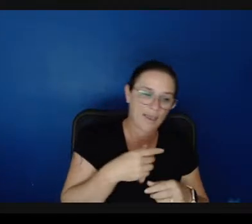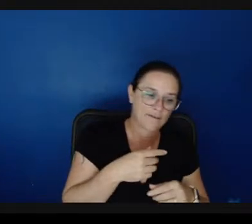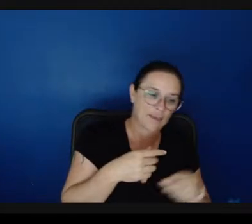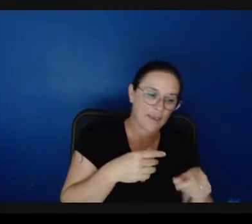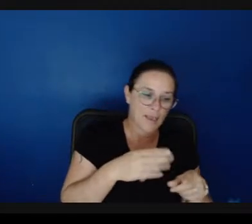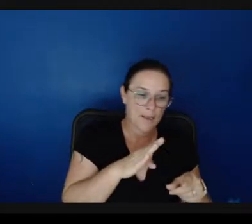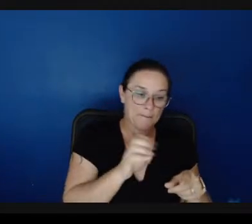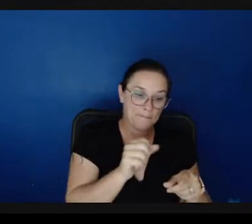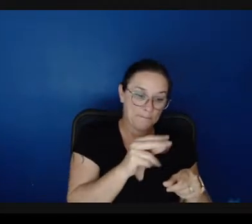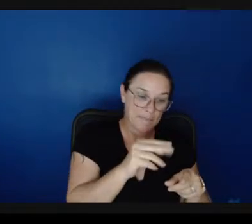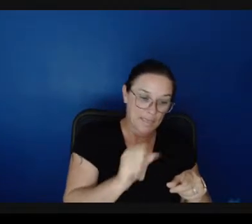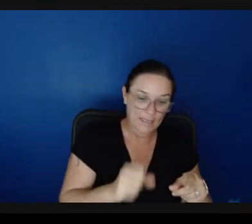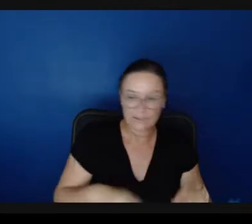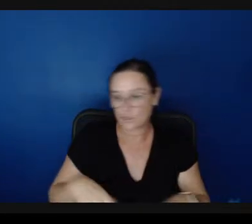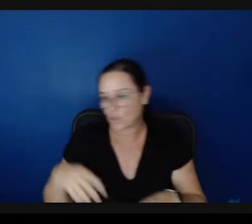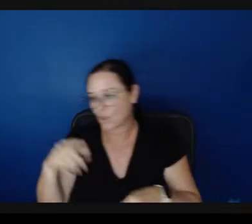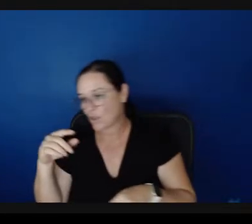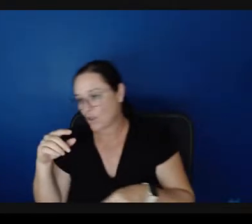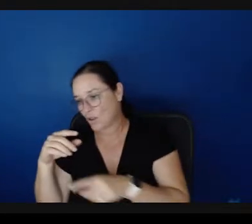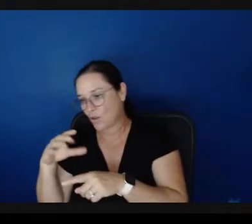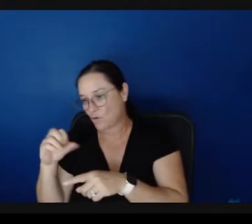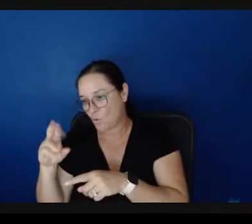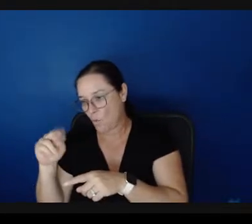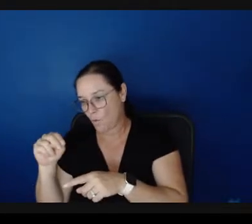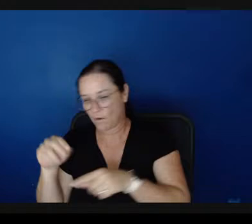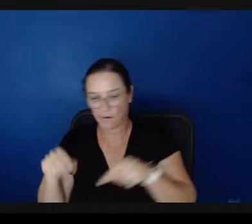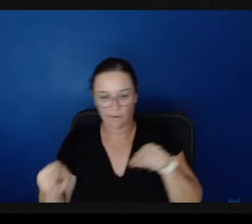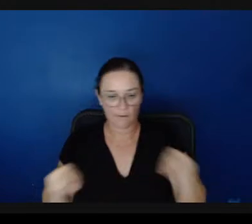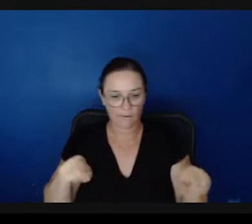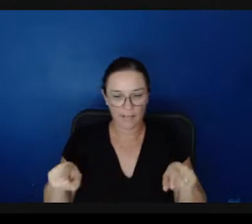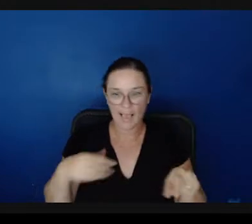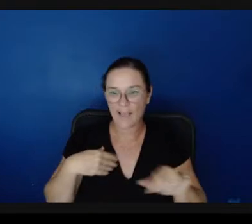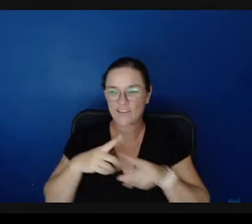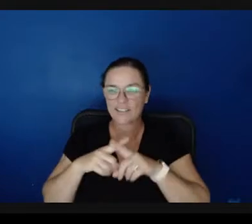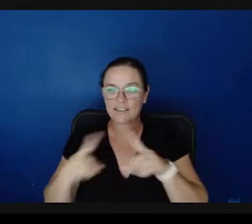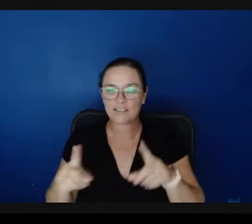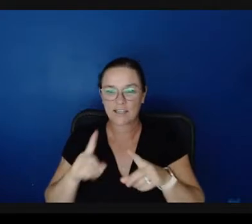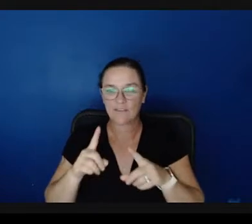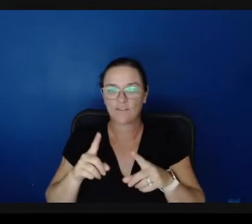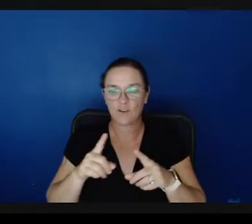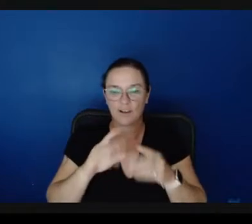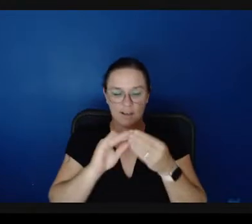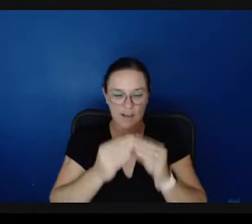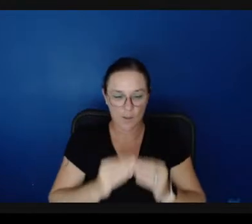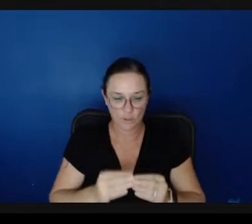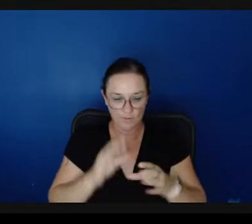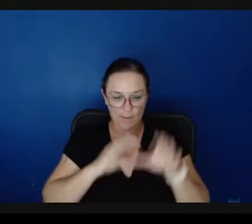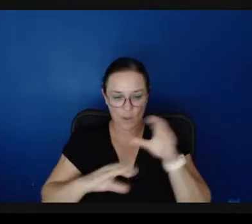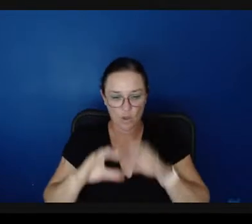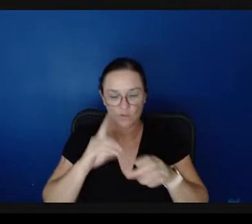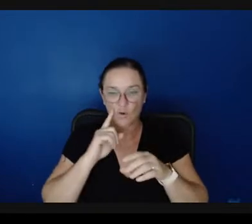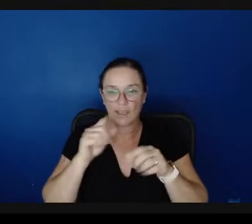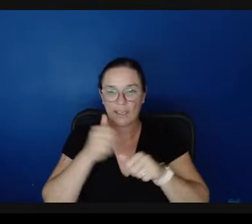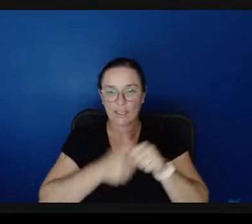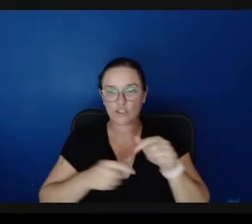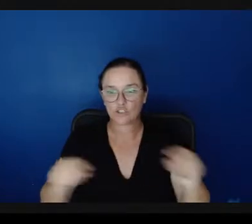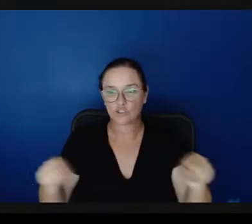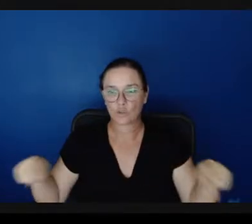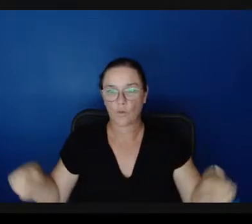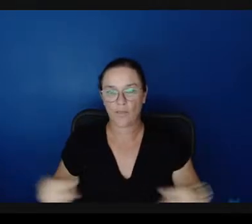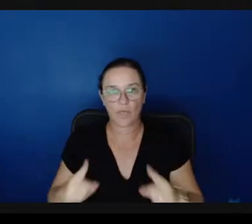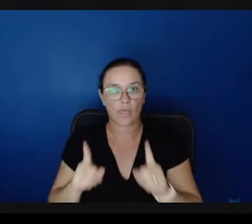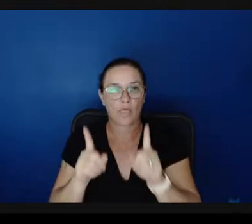right? So there's different amounts of different stuff in each part. So that when each pipe comes up,